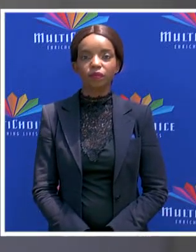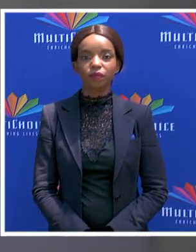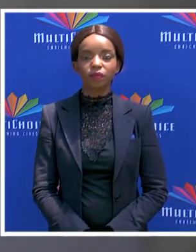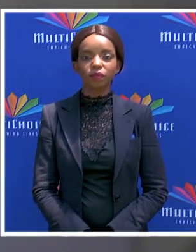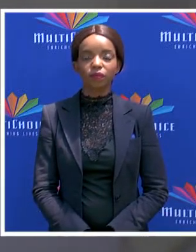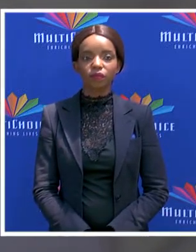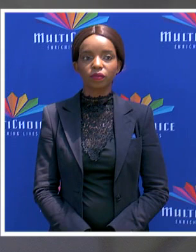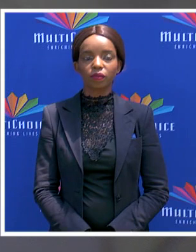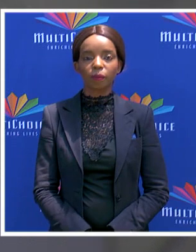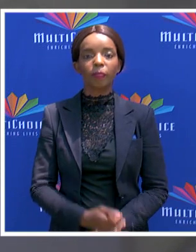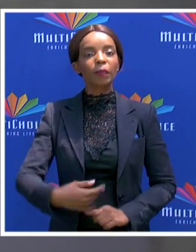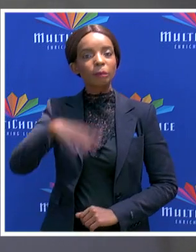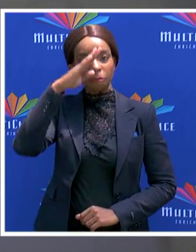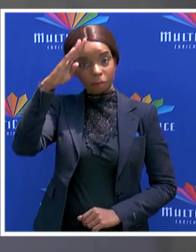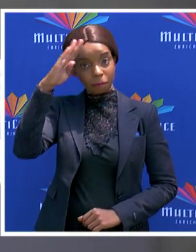Hello, everybody.